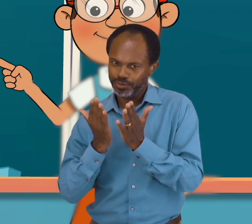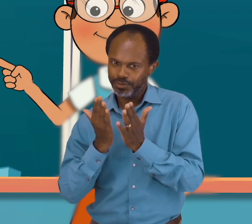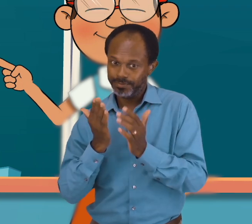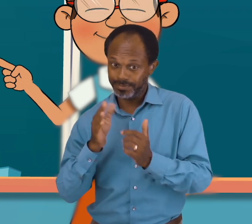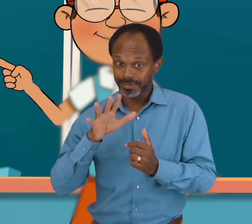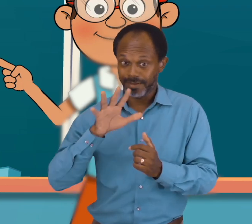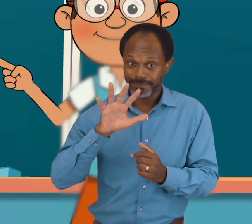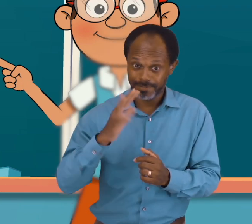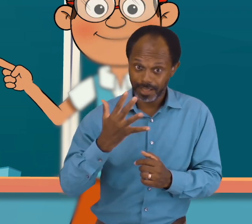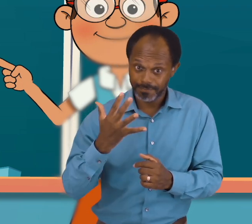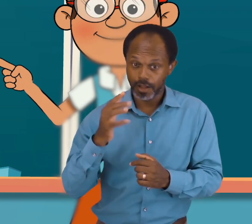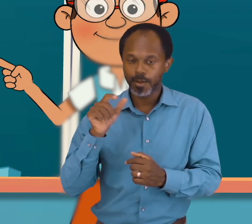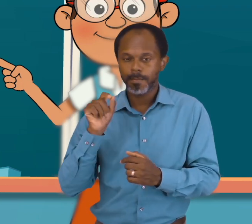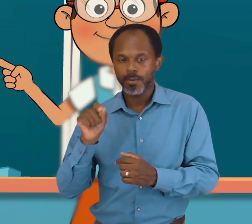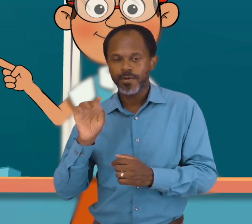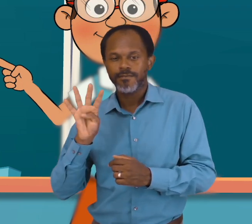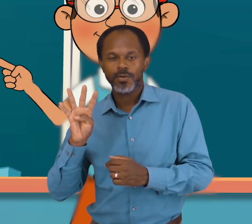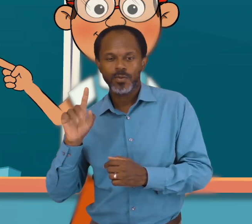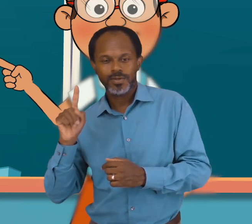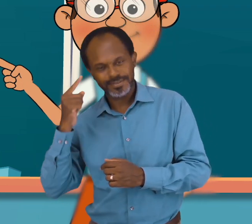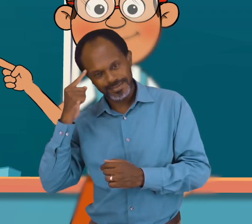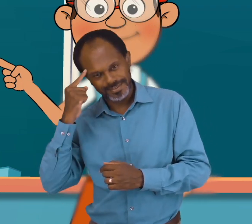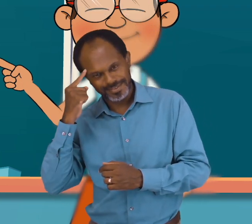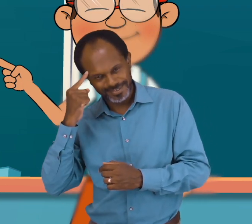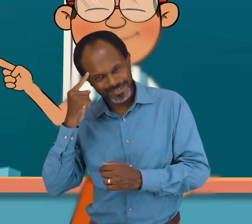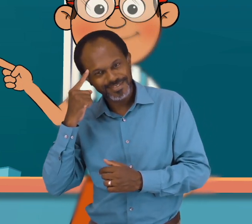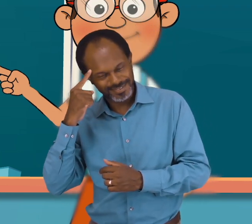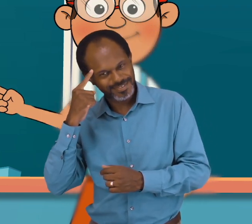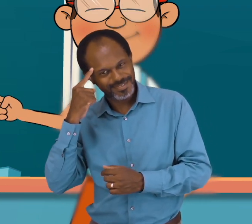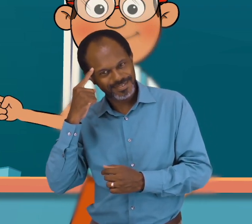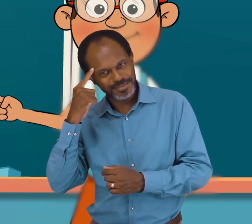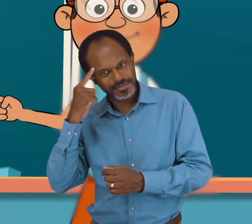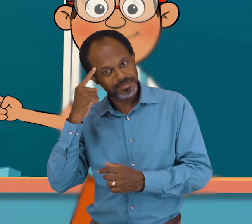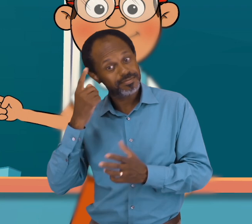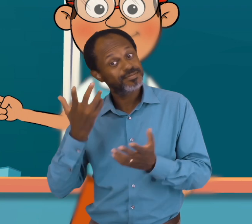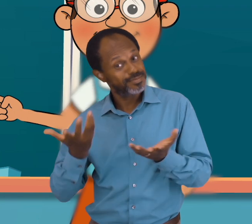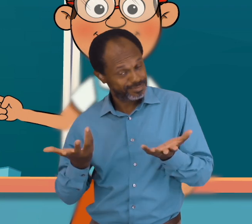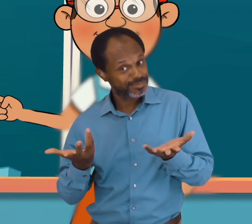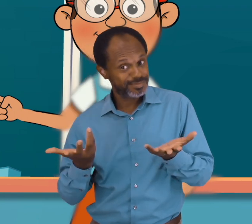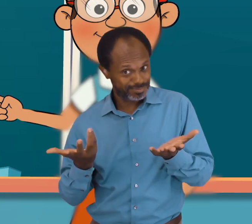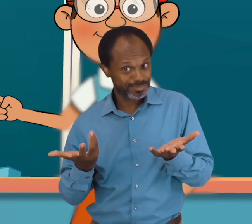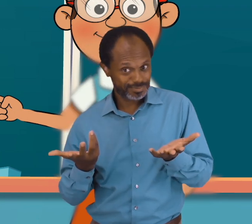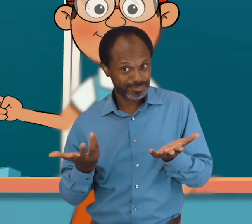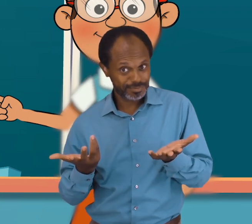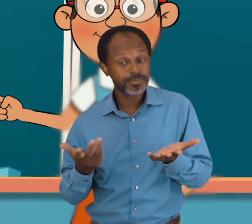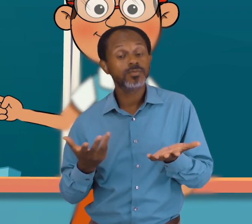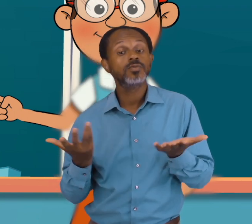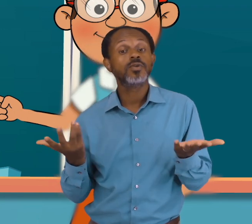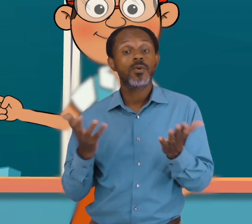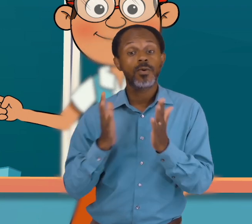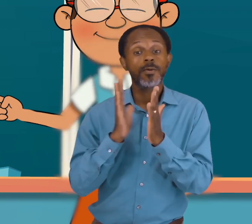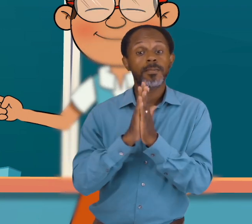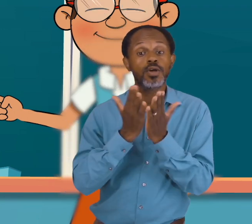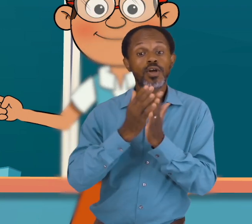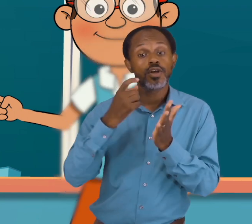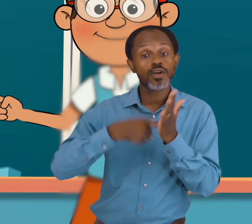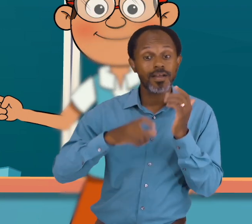This will give her the total cost of the book, which is $5.41.